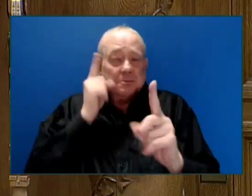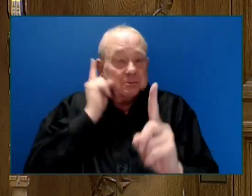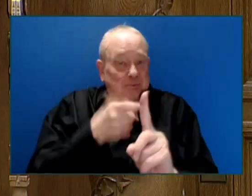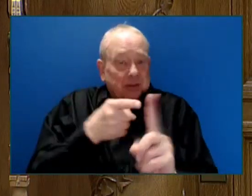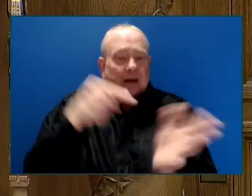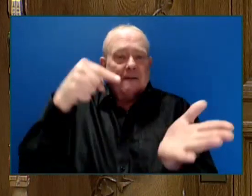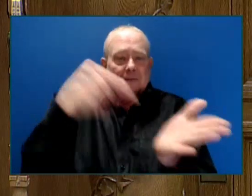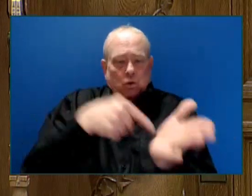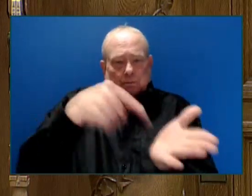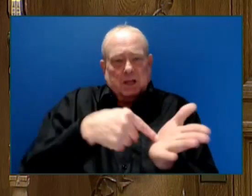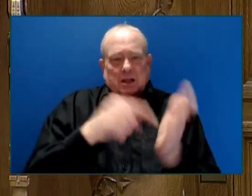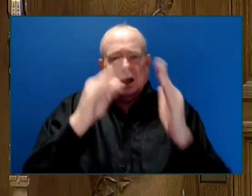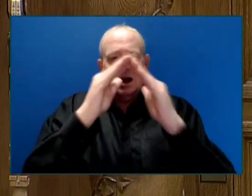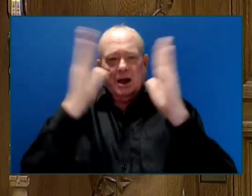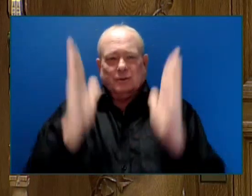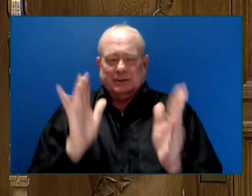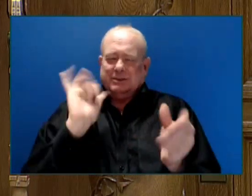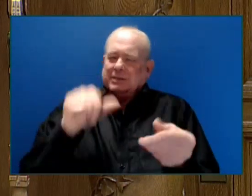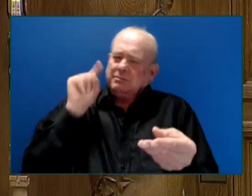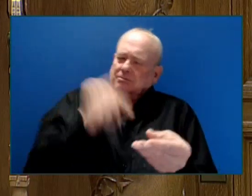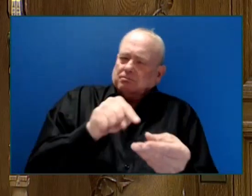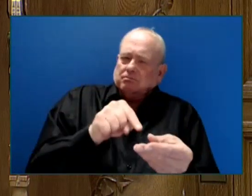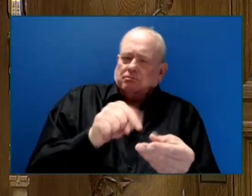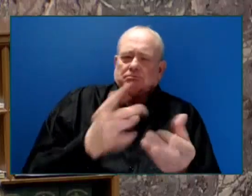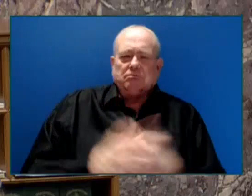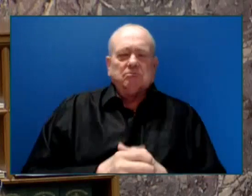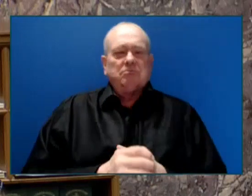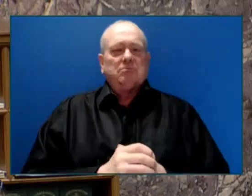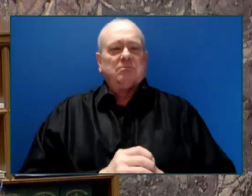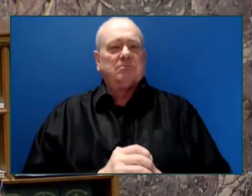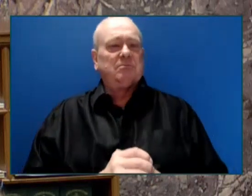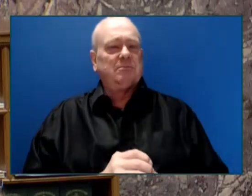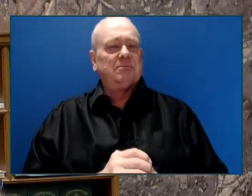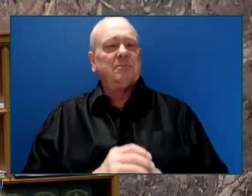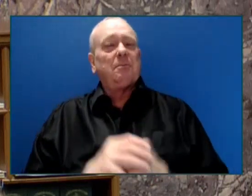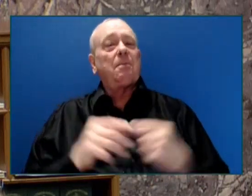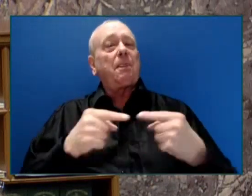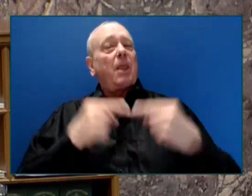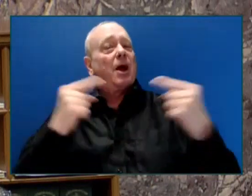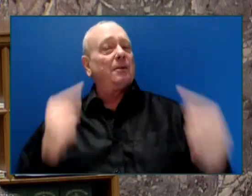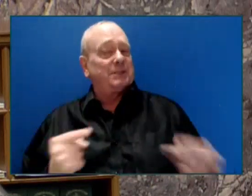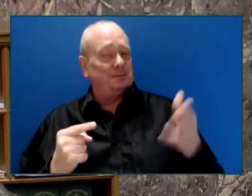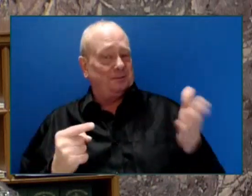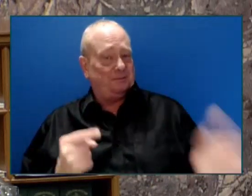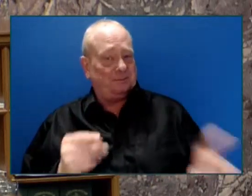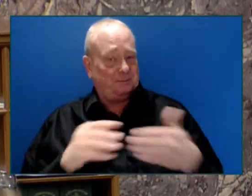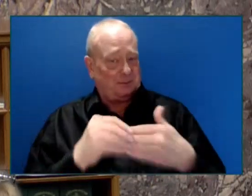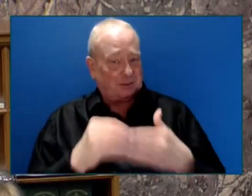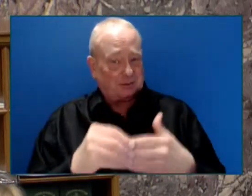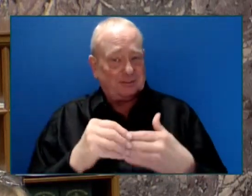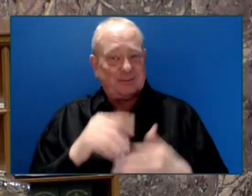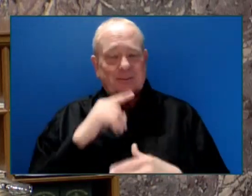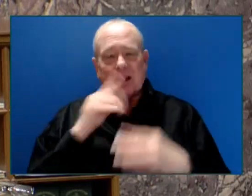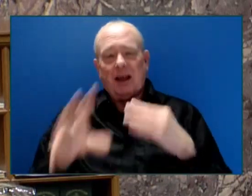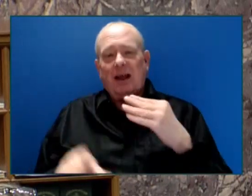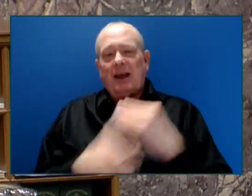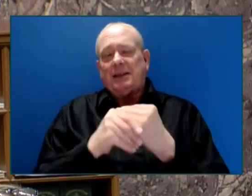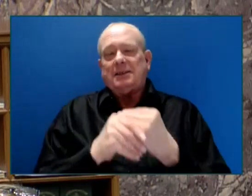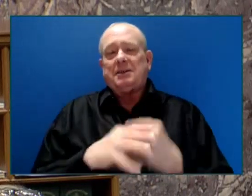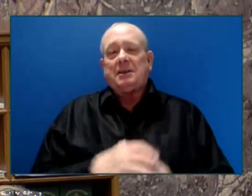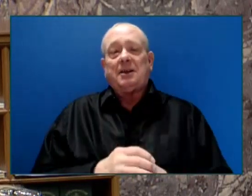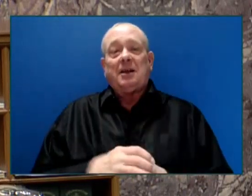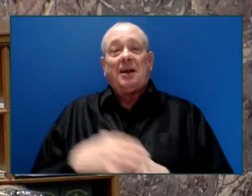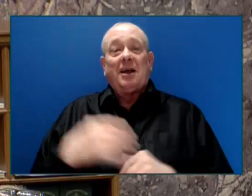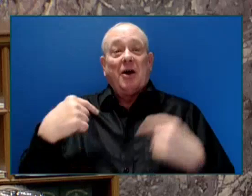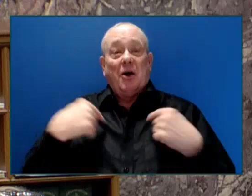Leader of the Official Opposition, supplemental. Well, thank you, Mr. Speaker. Well, what I care about, what the public cares about, are actual results. And as I pointed